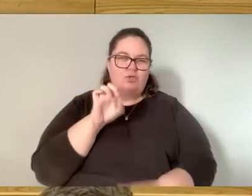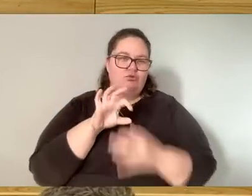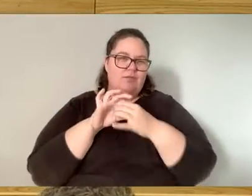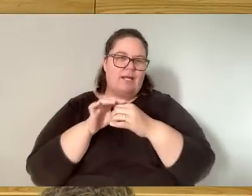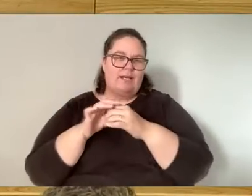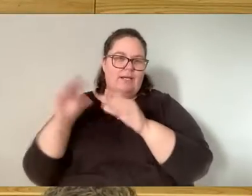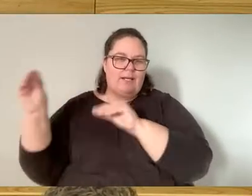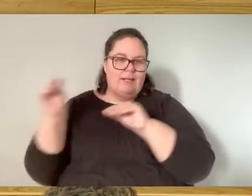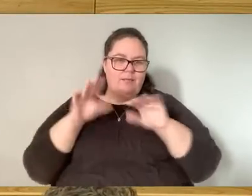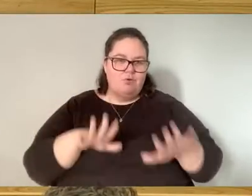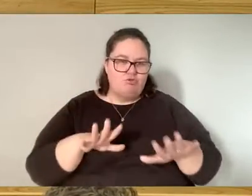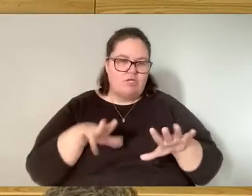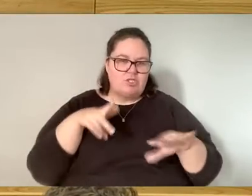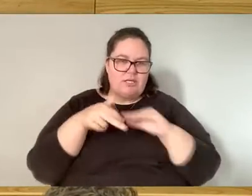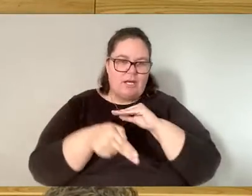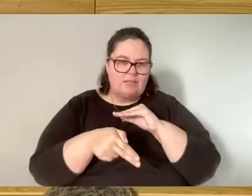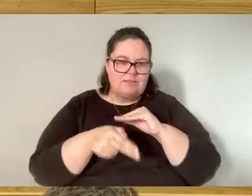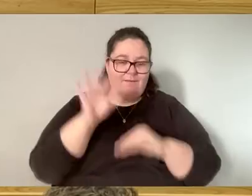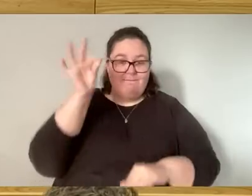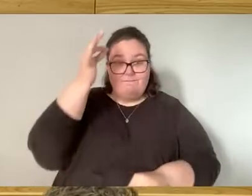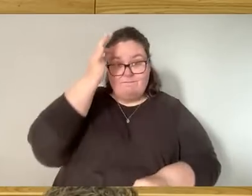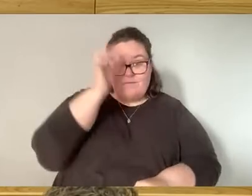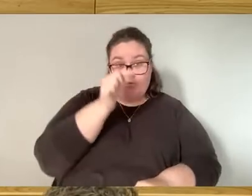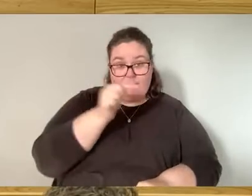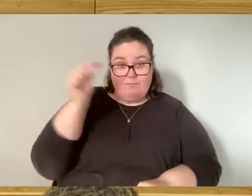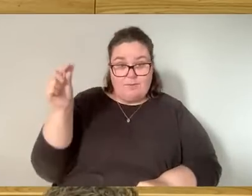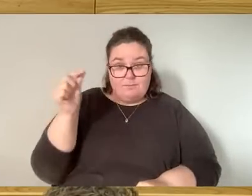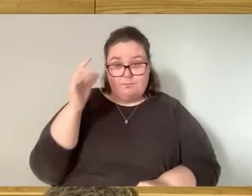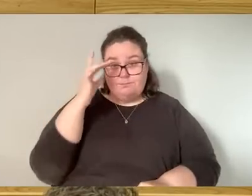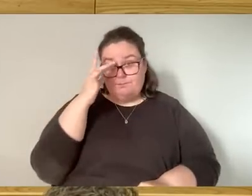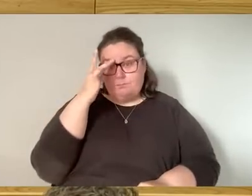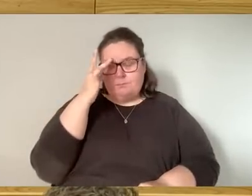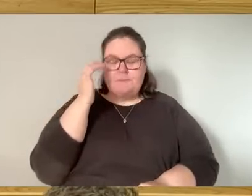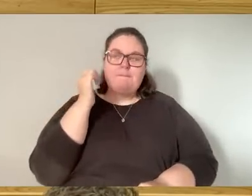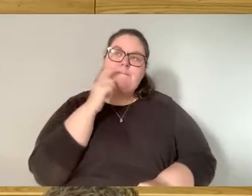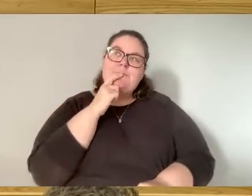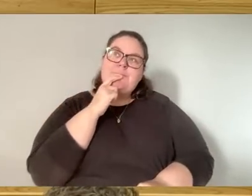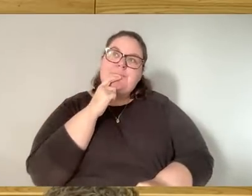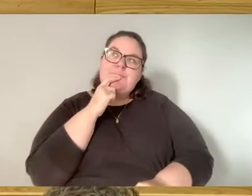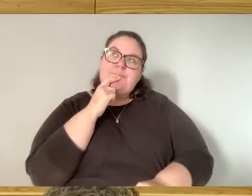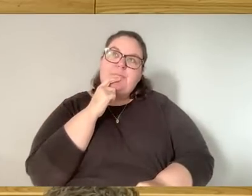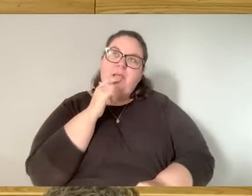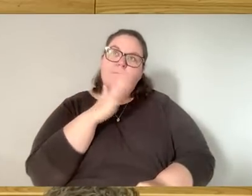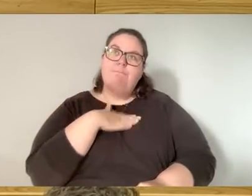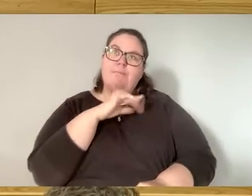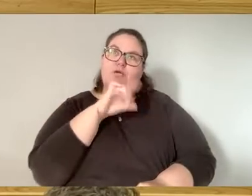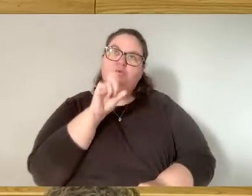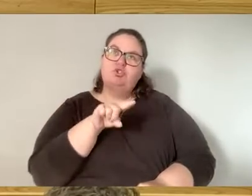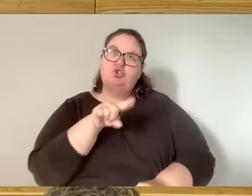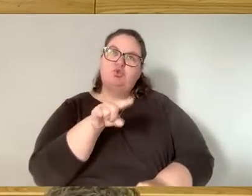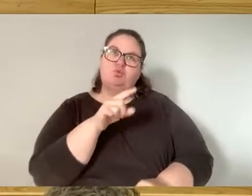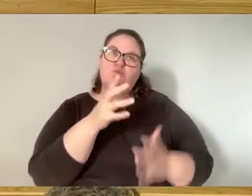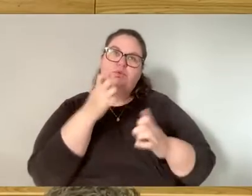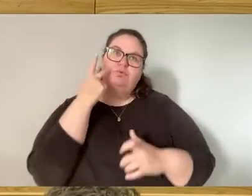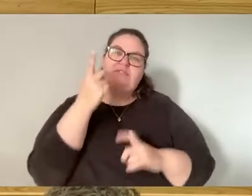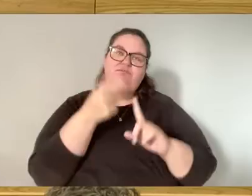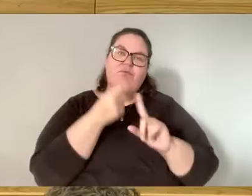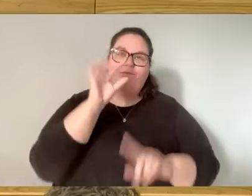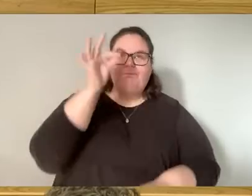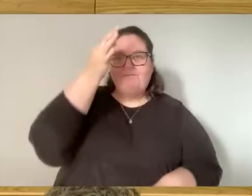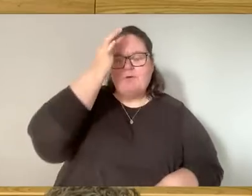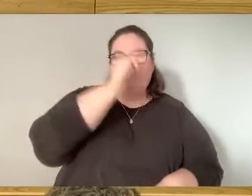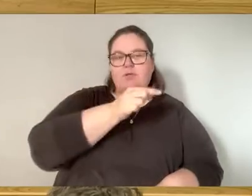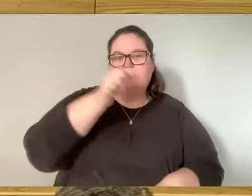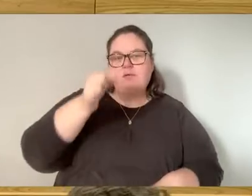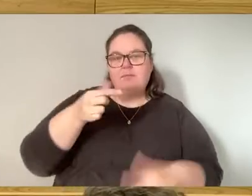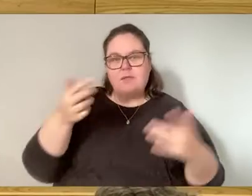the federal government. I guess, what are you looking for from the federal government at this point in time? They've indicated they're going to